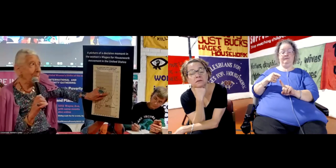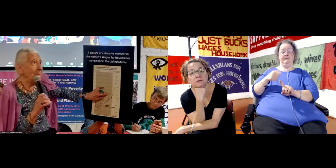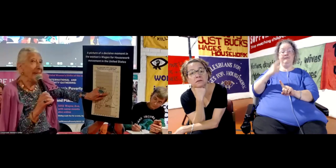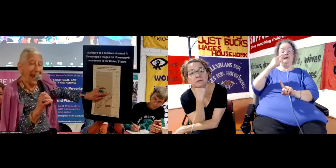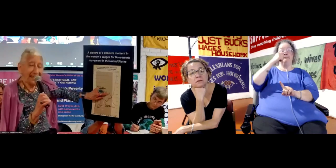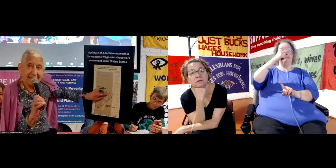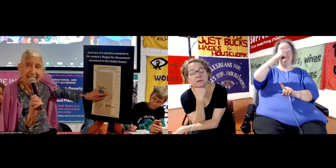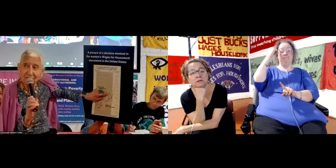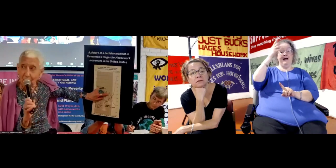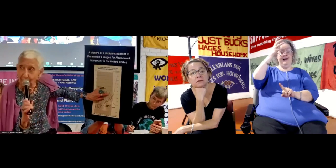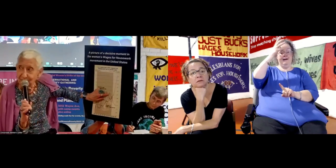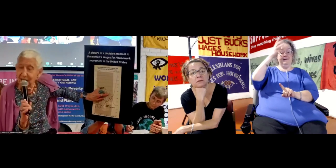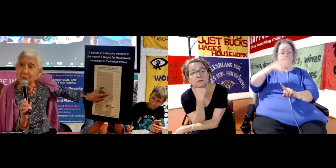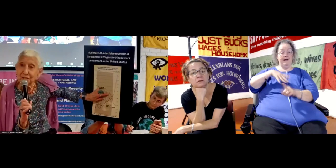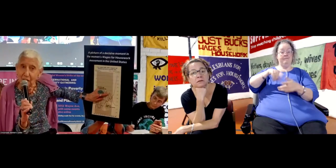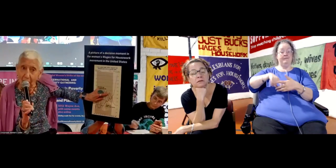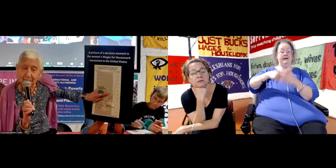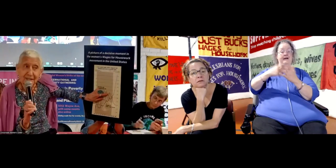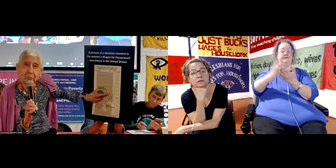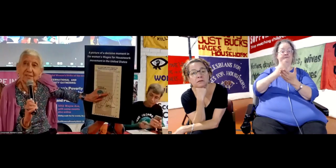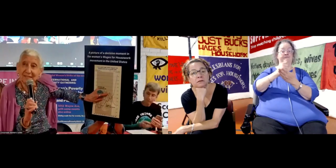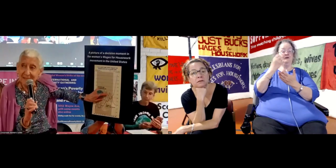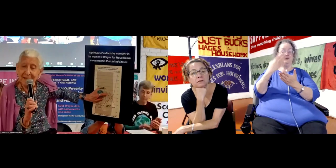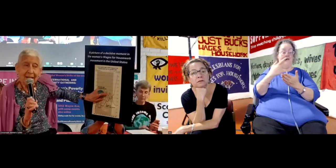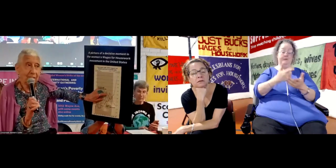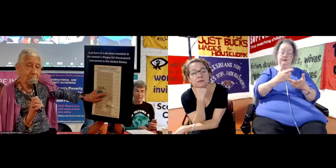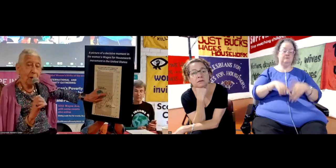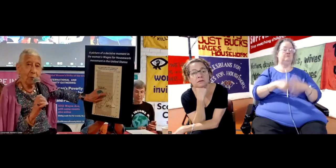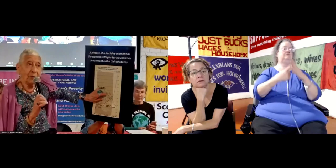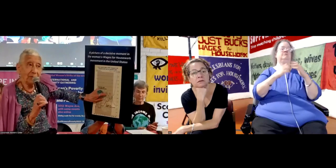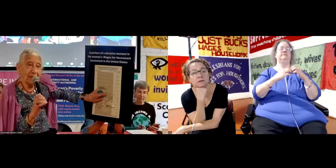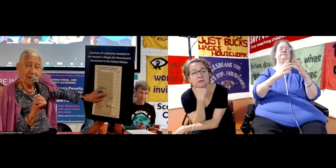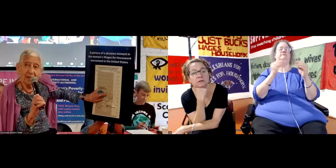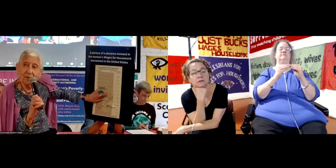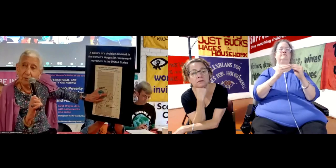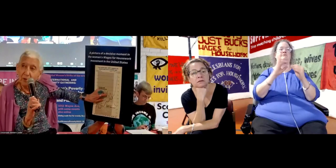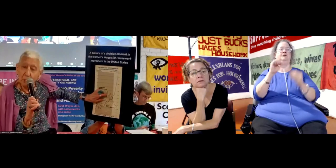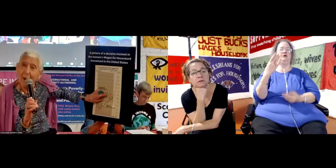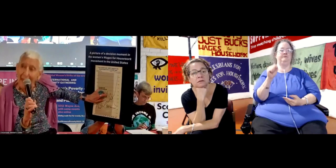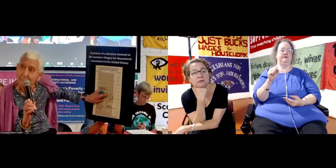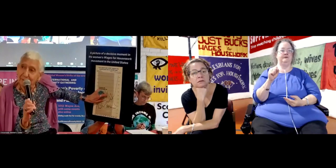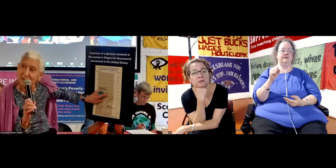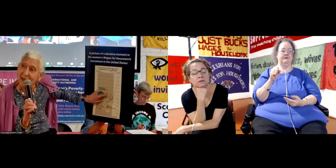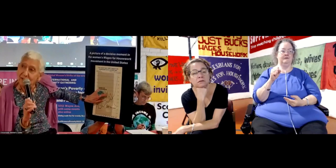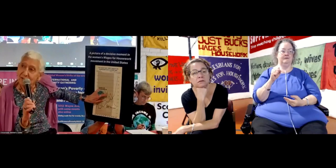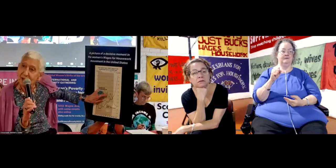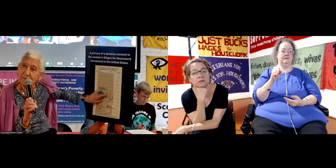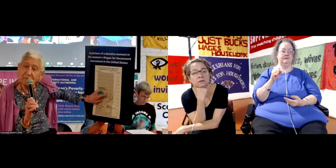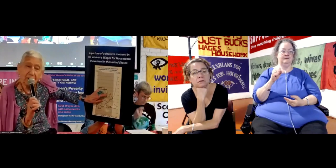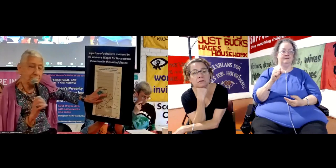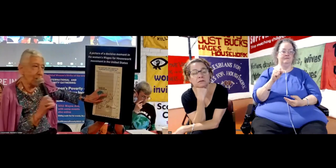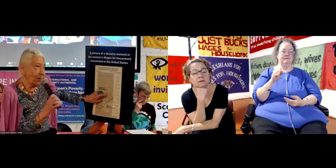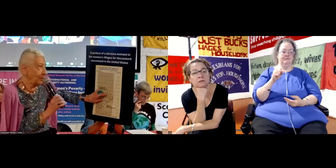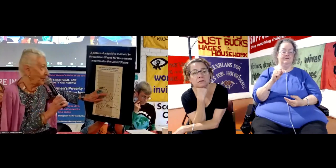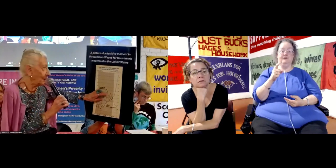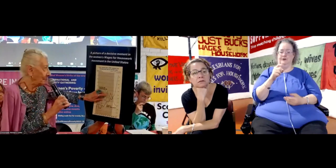black men began to get jobs. There was jobs. There was, you know, you were able to get yourself